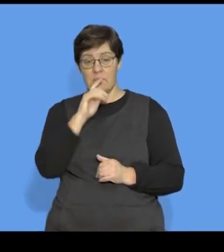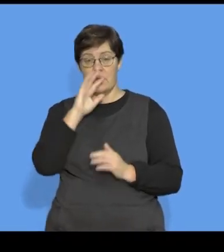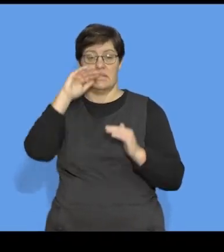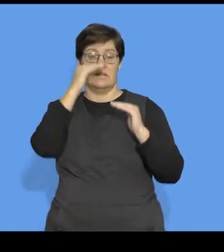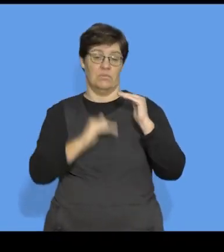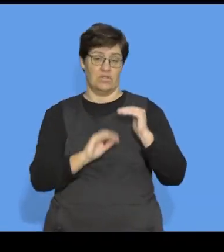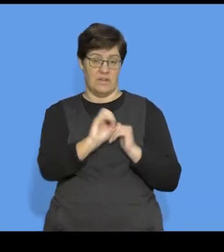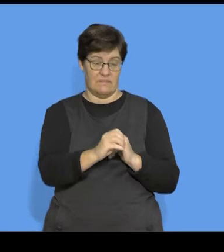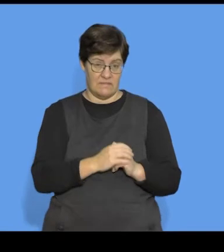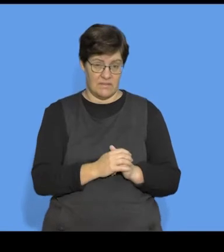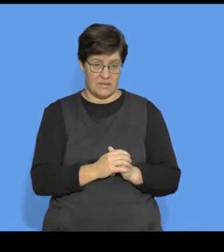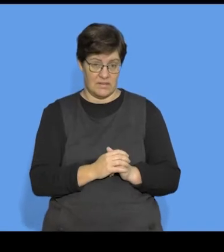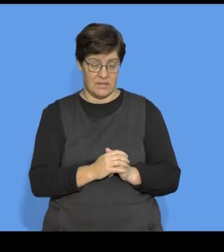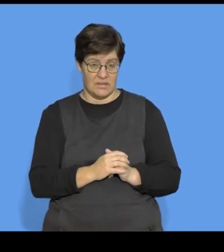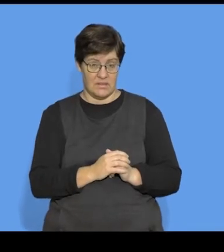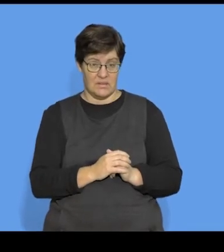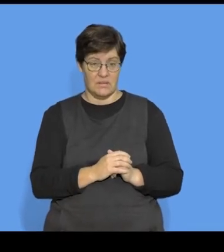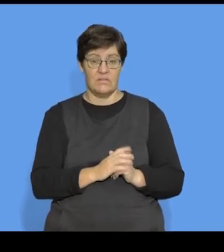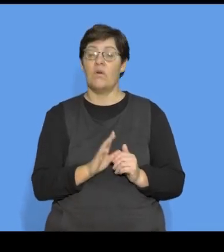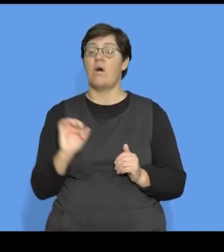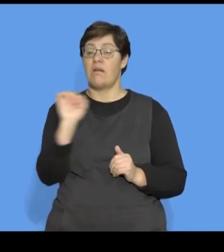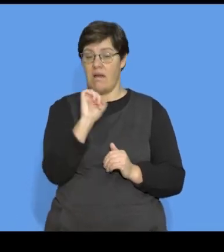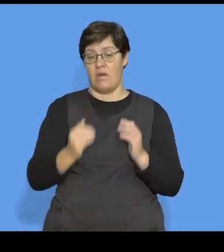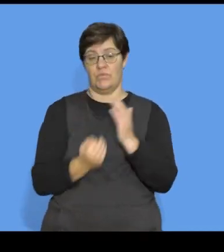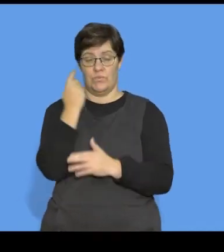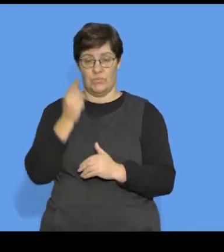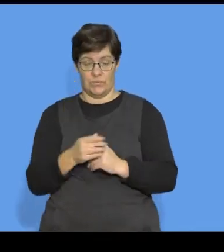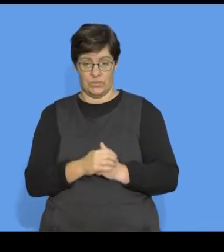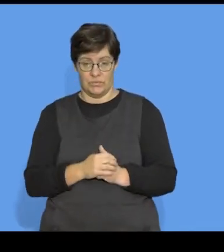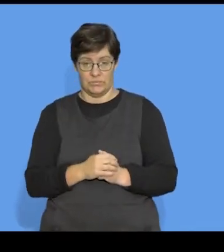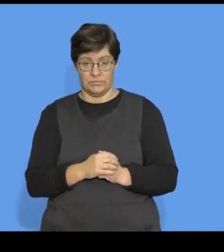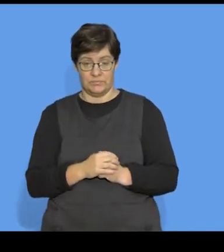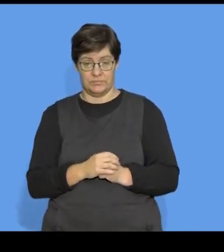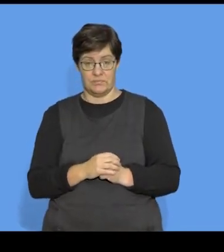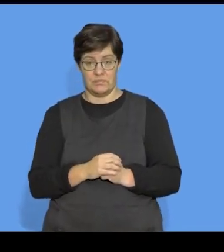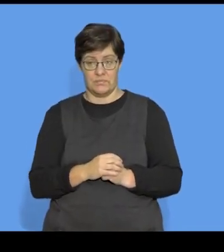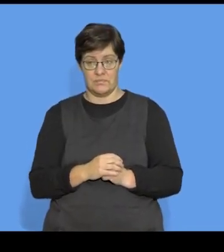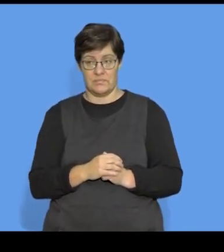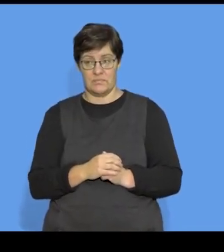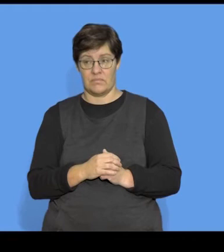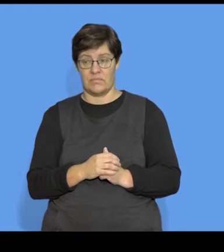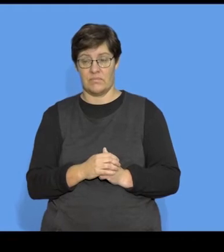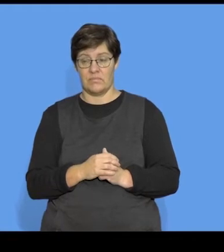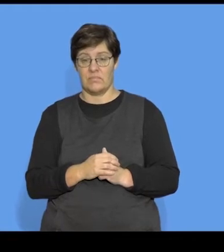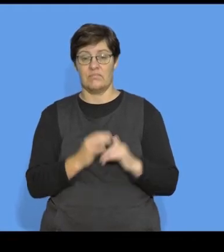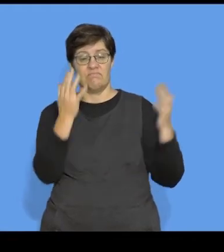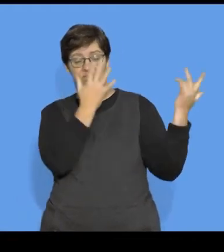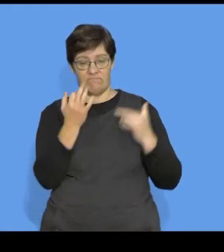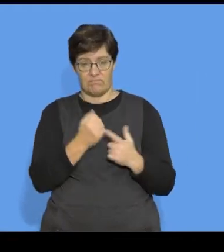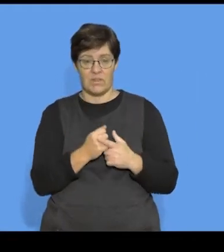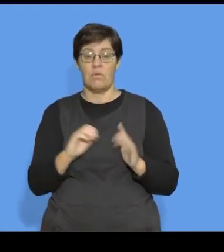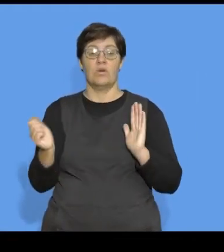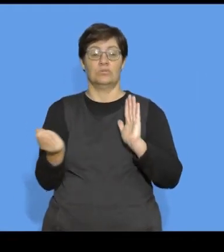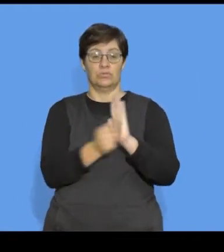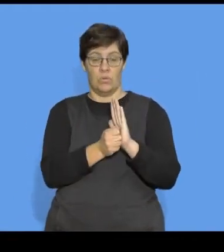my depreciation on my new vehicle. So in other words, on this, let's work out now. We can